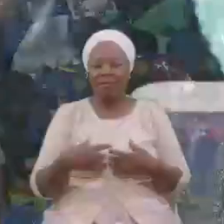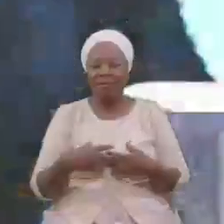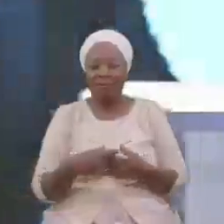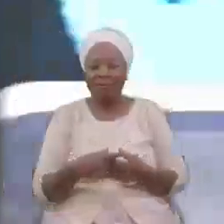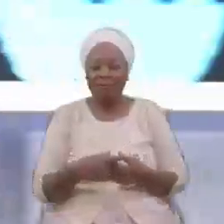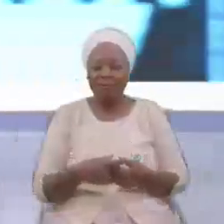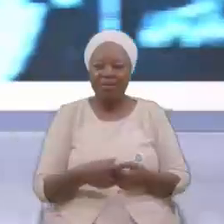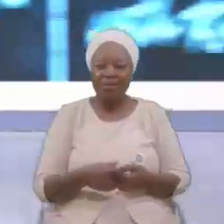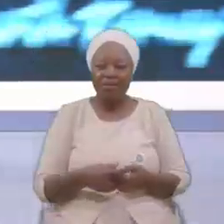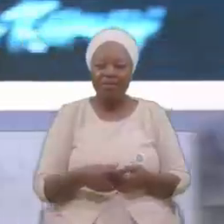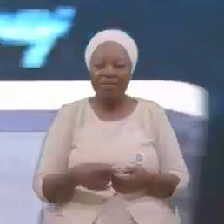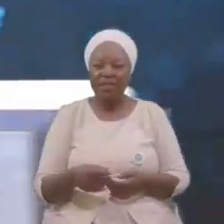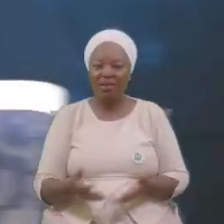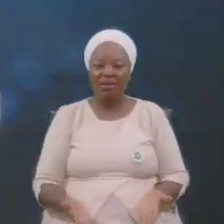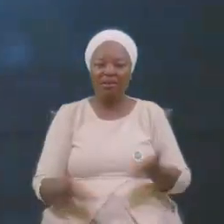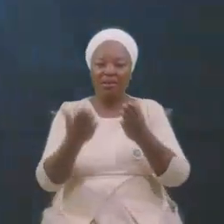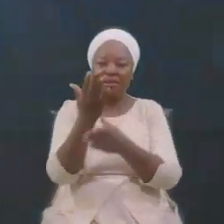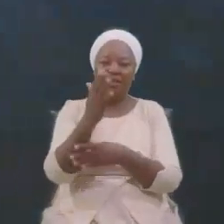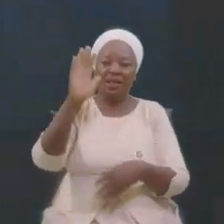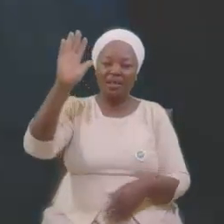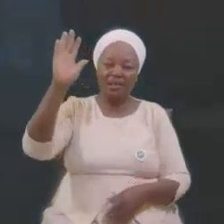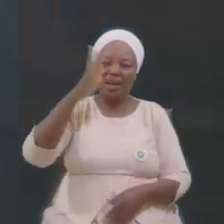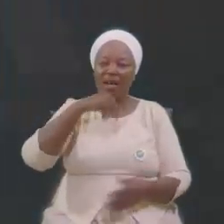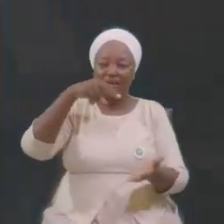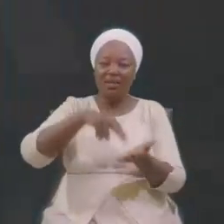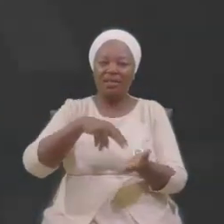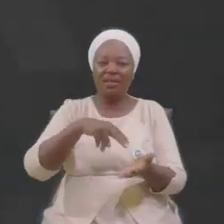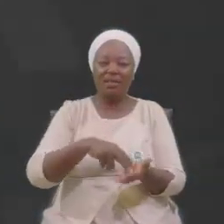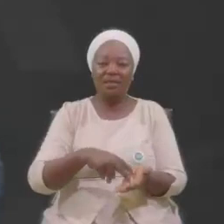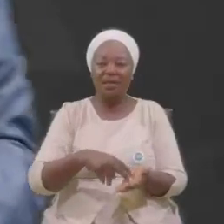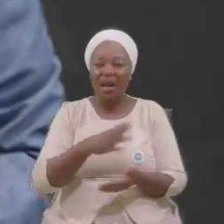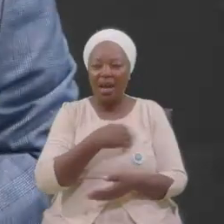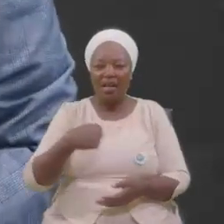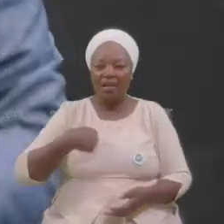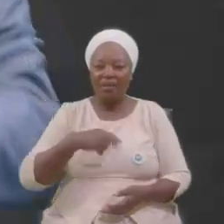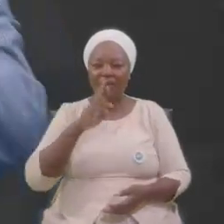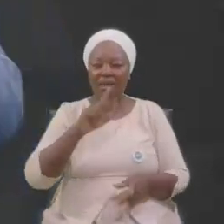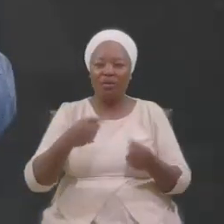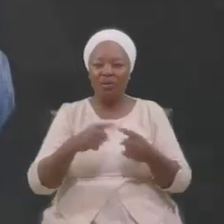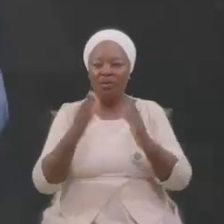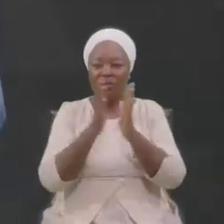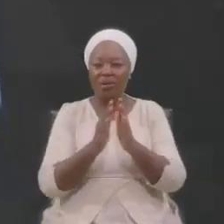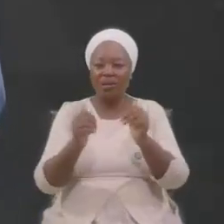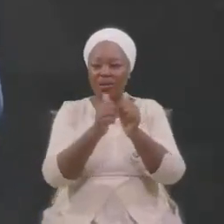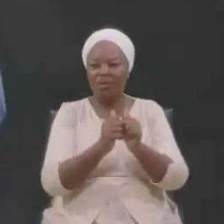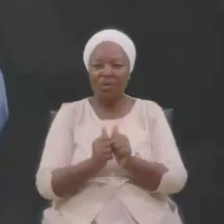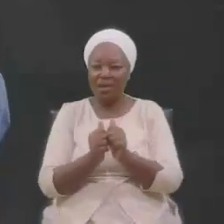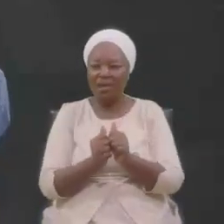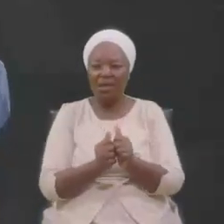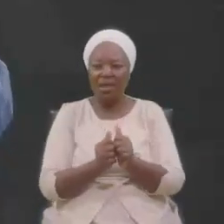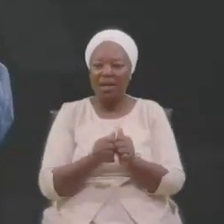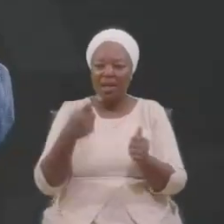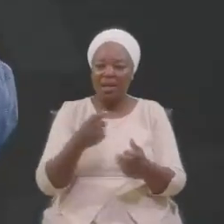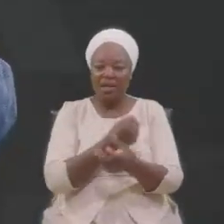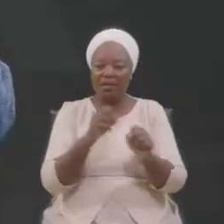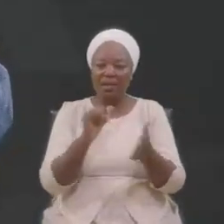Raise up the hand and stand up. And we're going to pray together. The salvation we have now